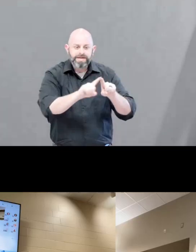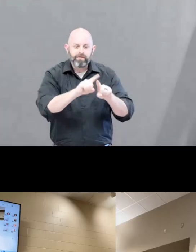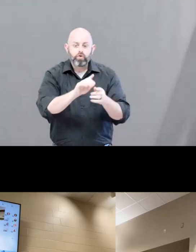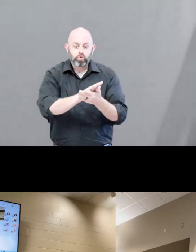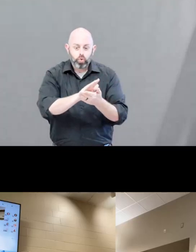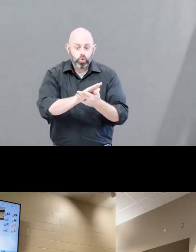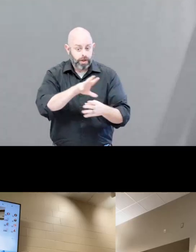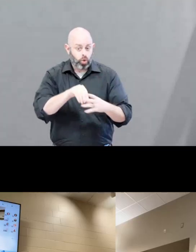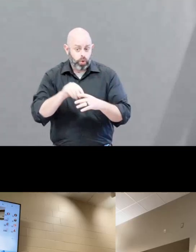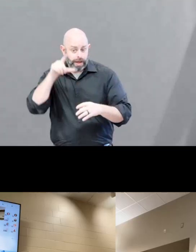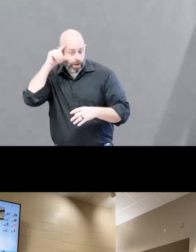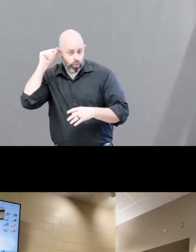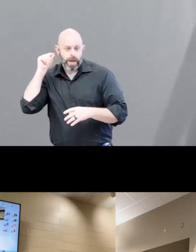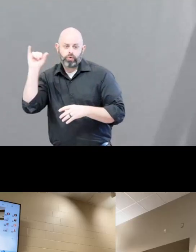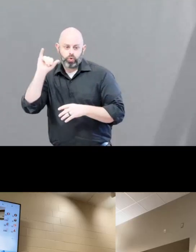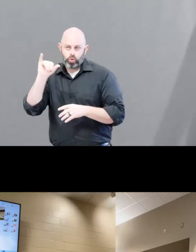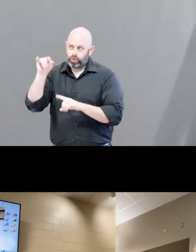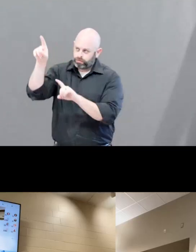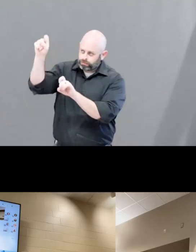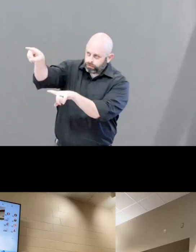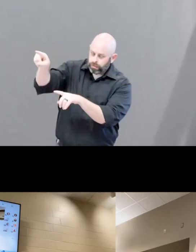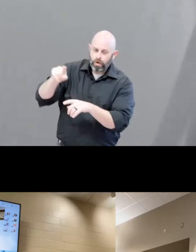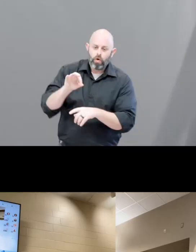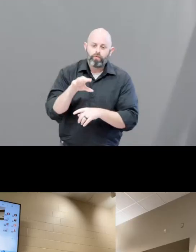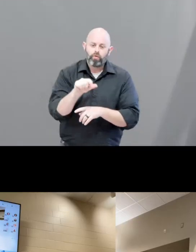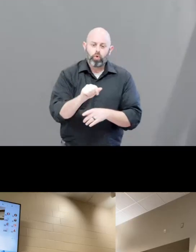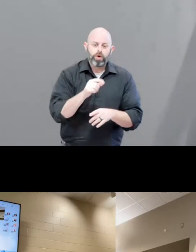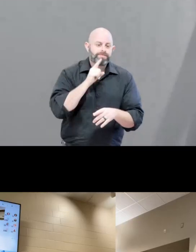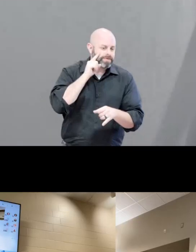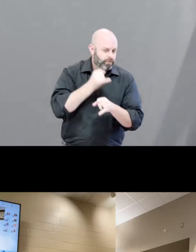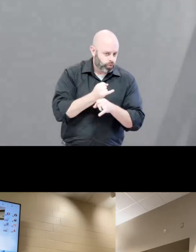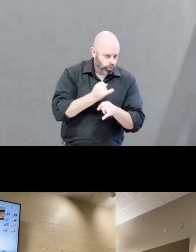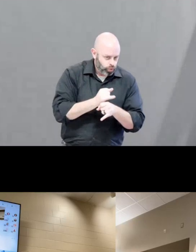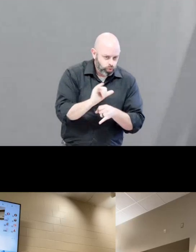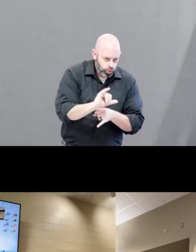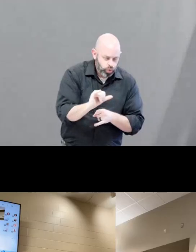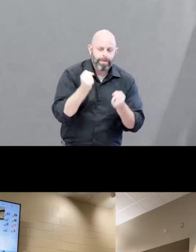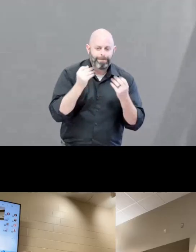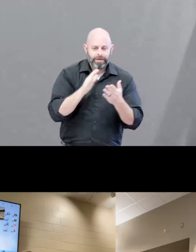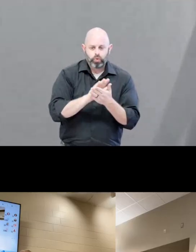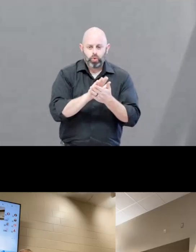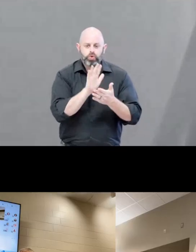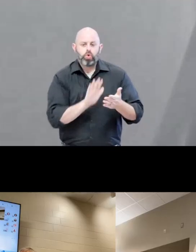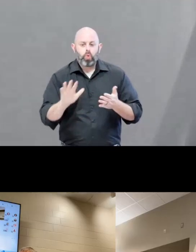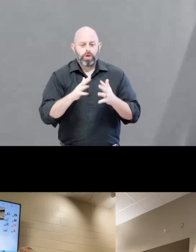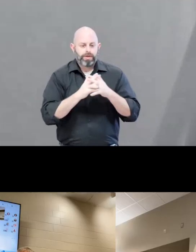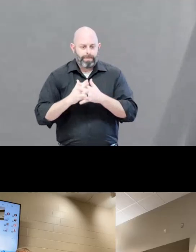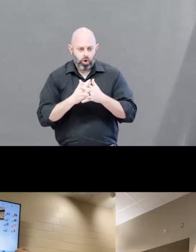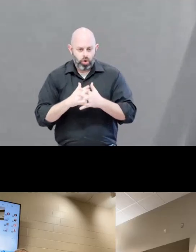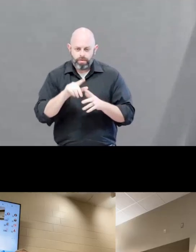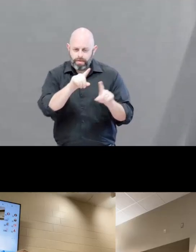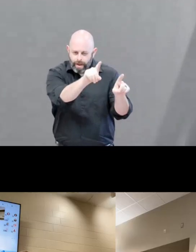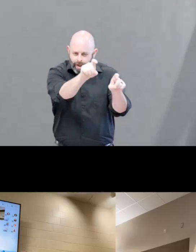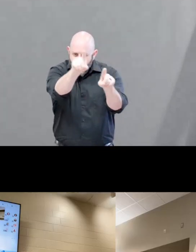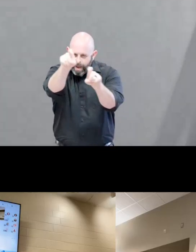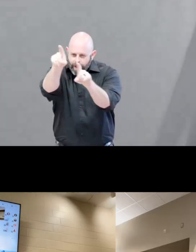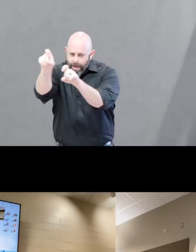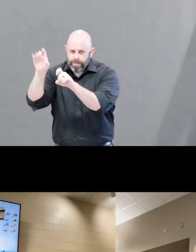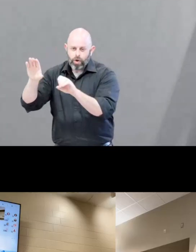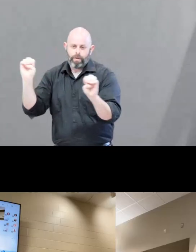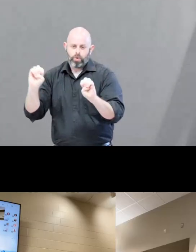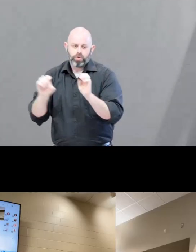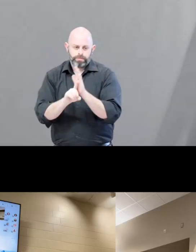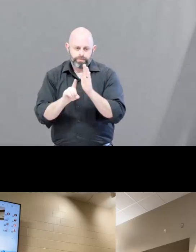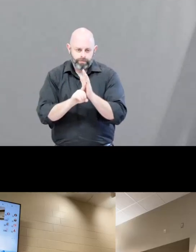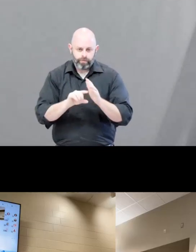including Gallaudet University, Florida School of the Deaf, a lot of schools across the nation, basically. Hugh's